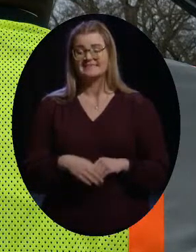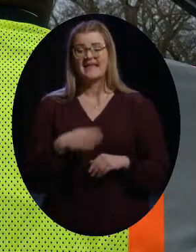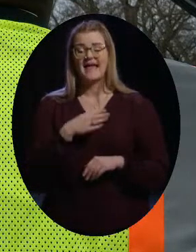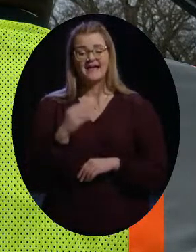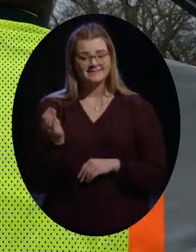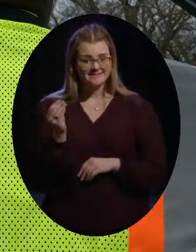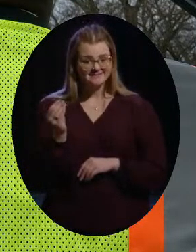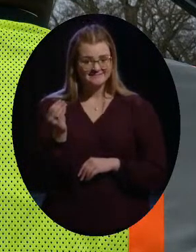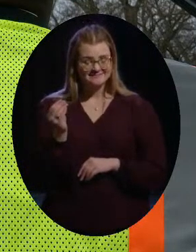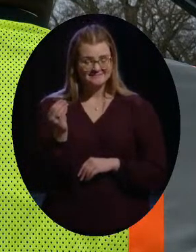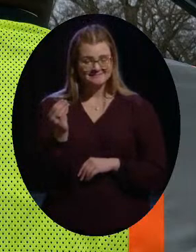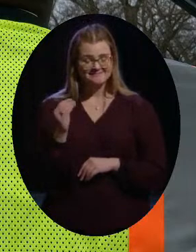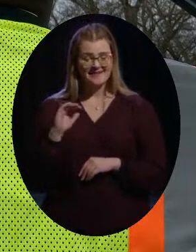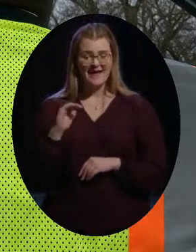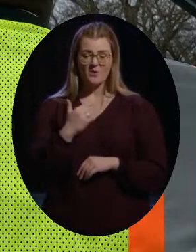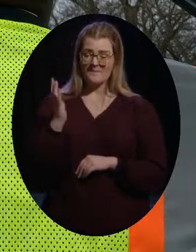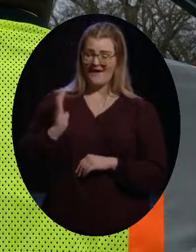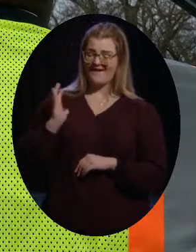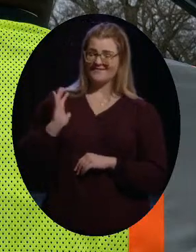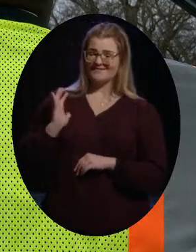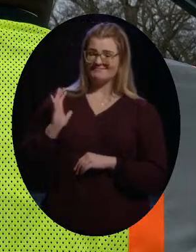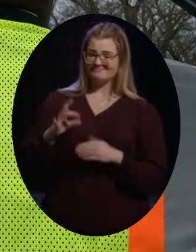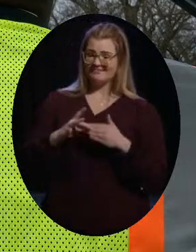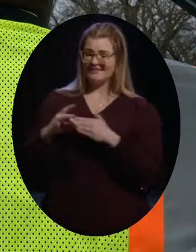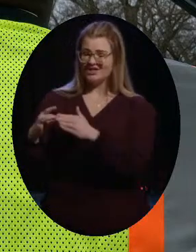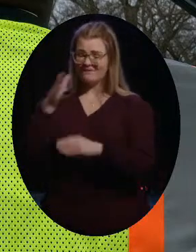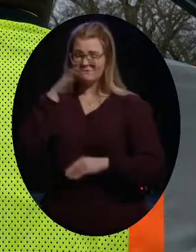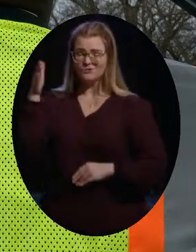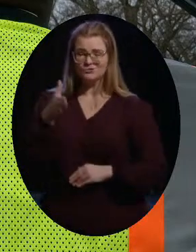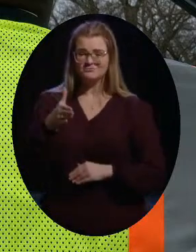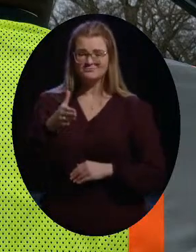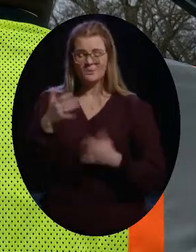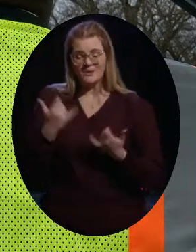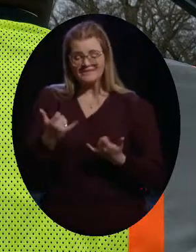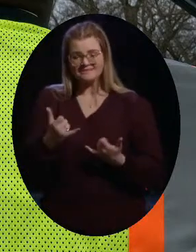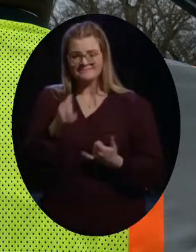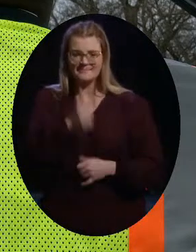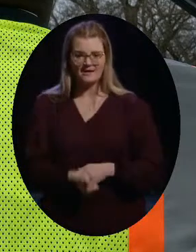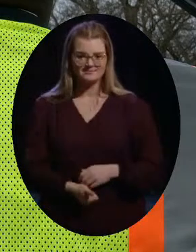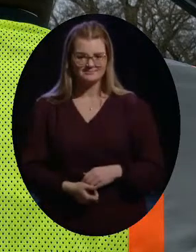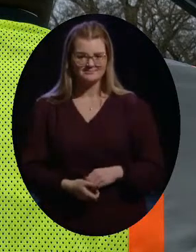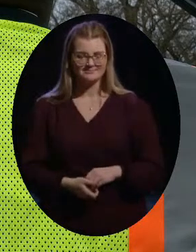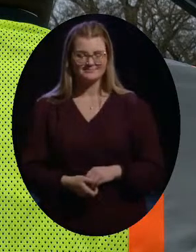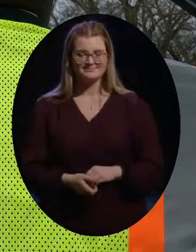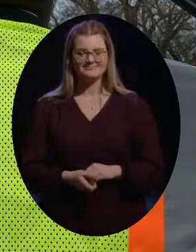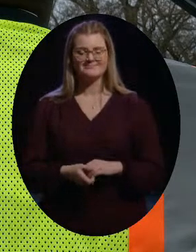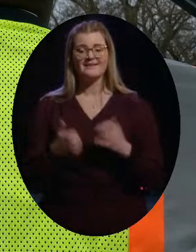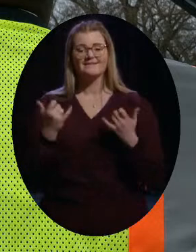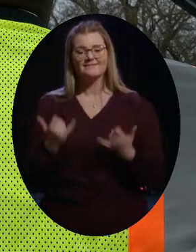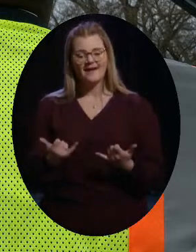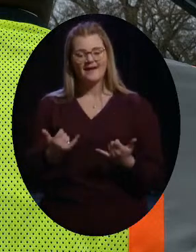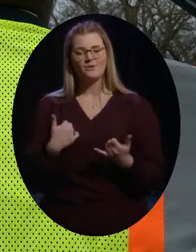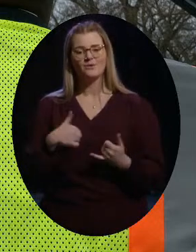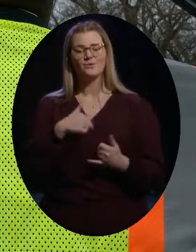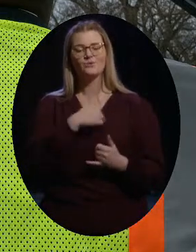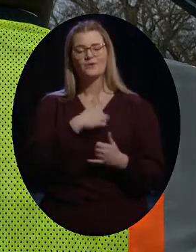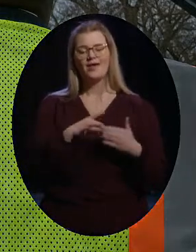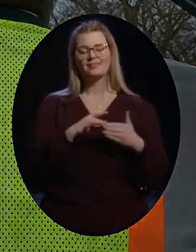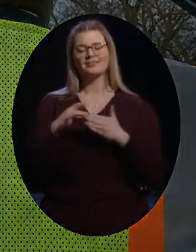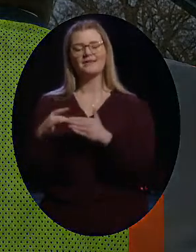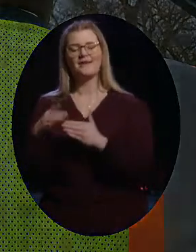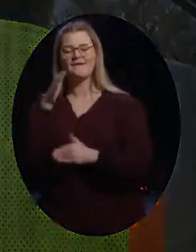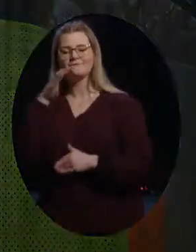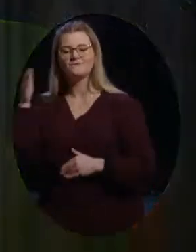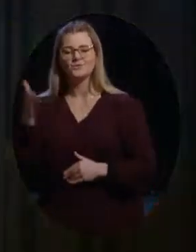And our past is no longer leading our present. Now, we are leading our